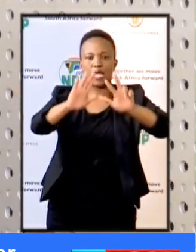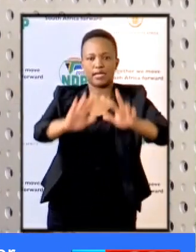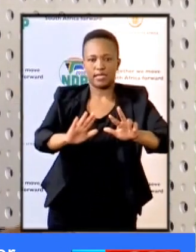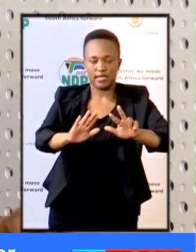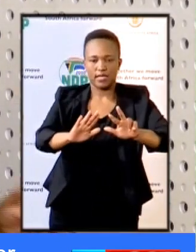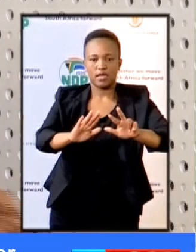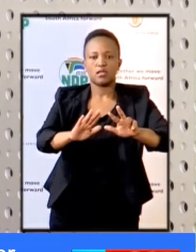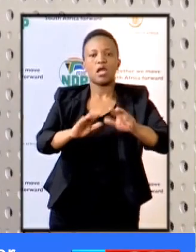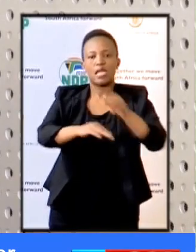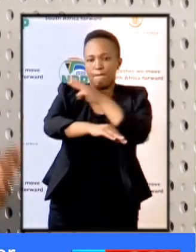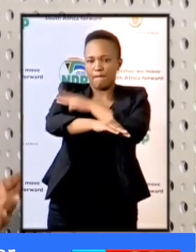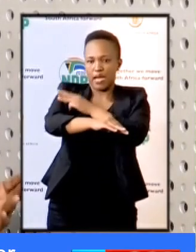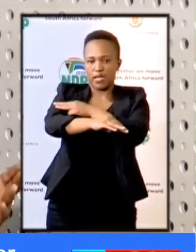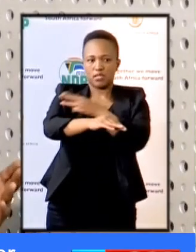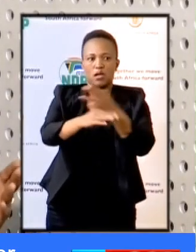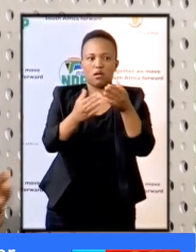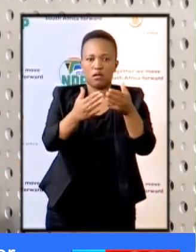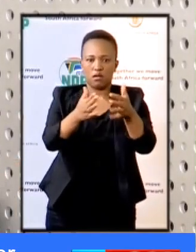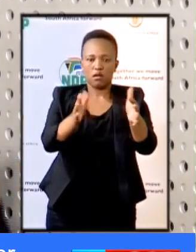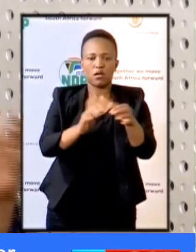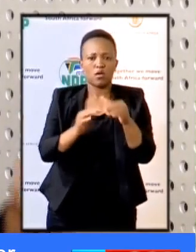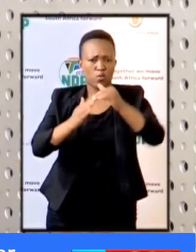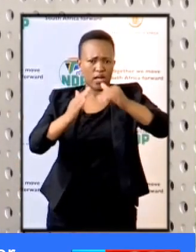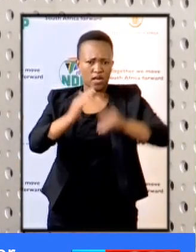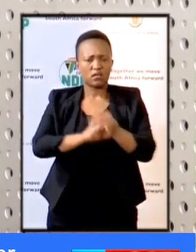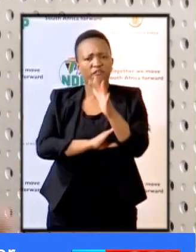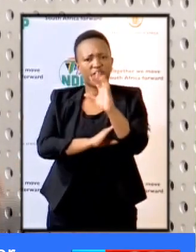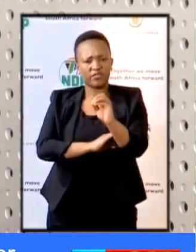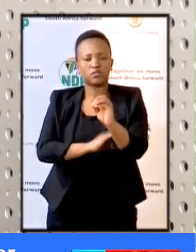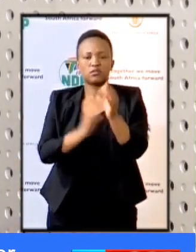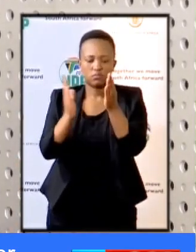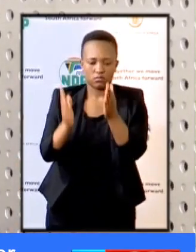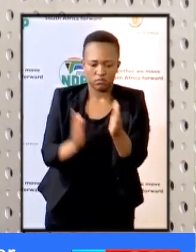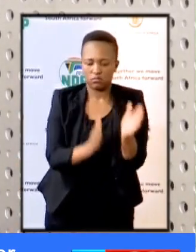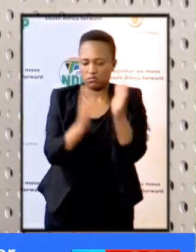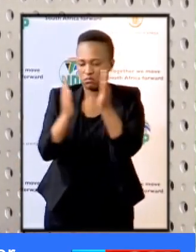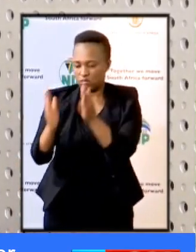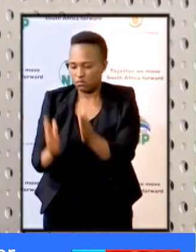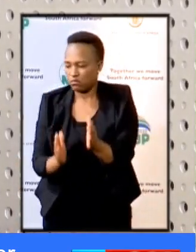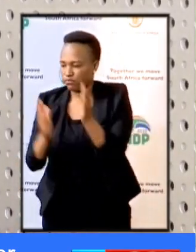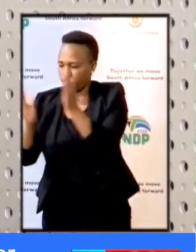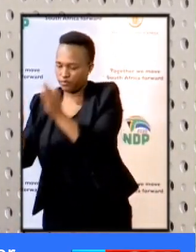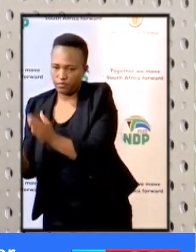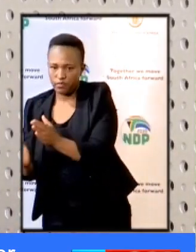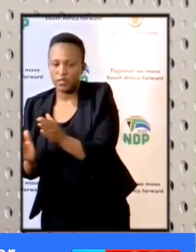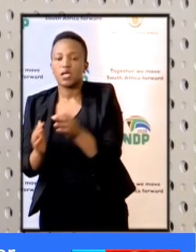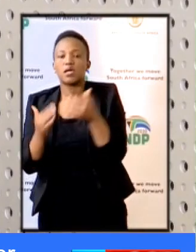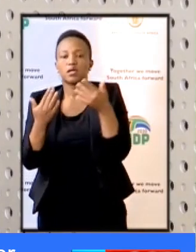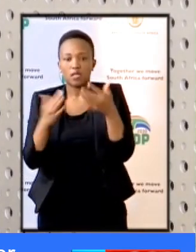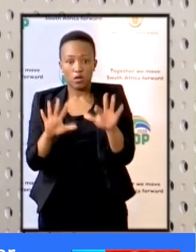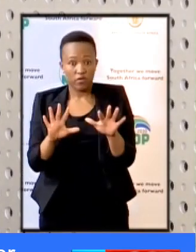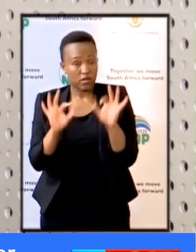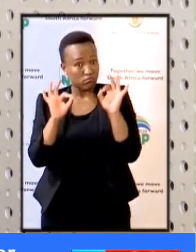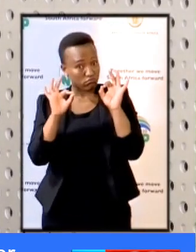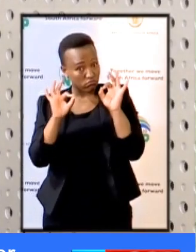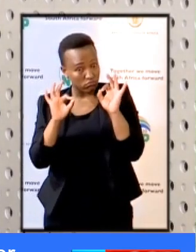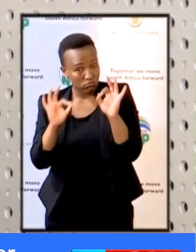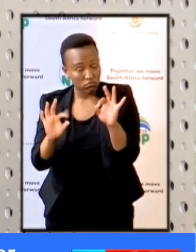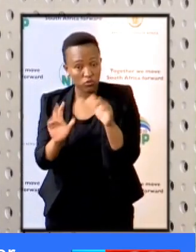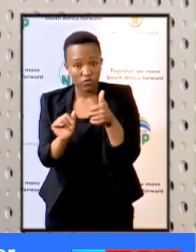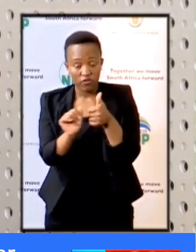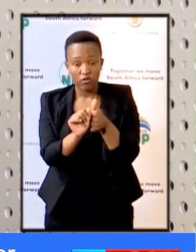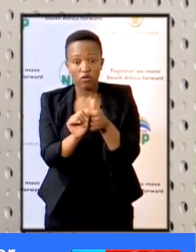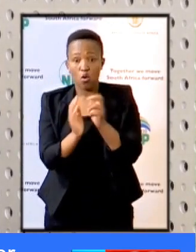broad management. We are less than 50. Njalo njalo until such time we have made the sector coronavirus